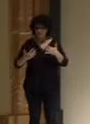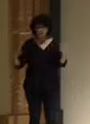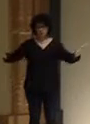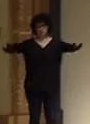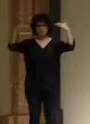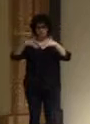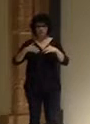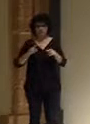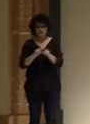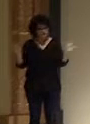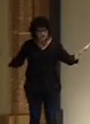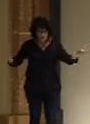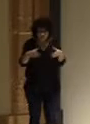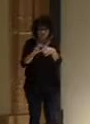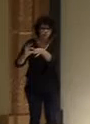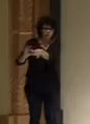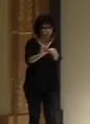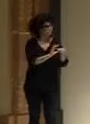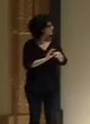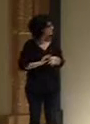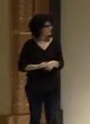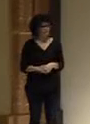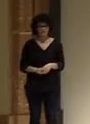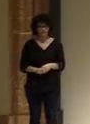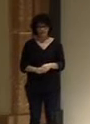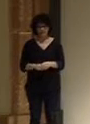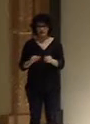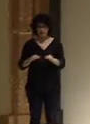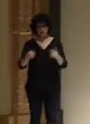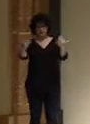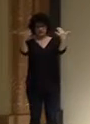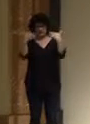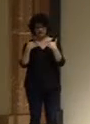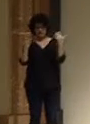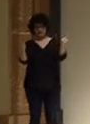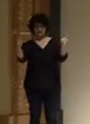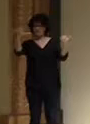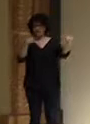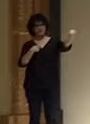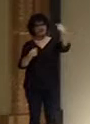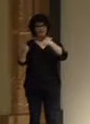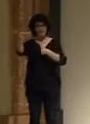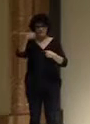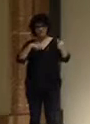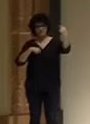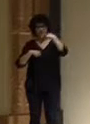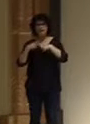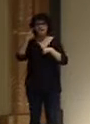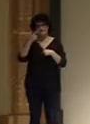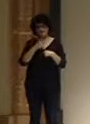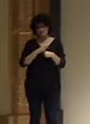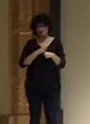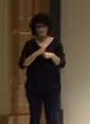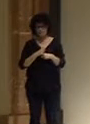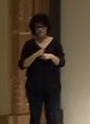But moreover, it also brings again the vitality and seemingly quite